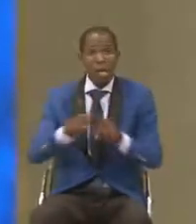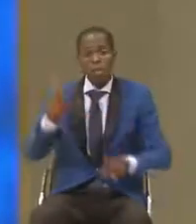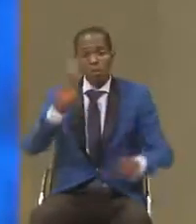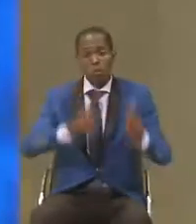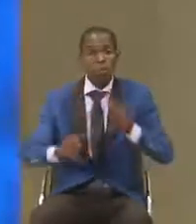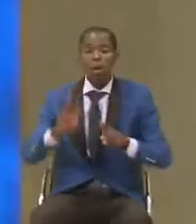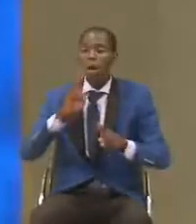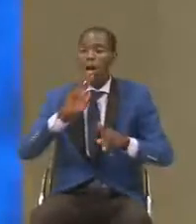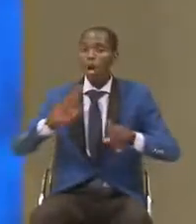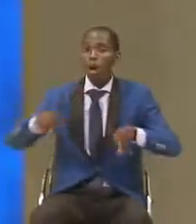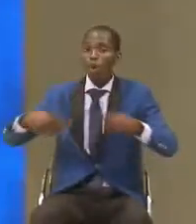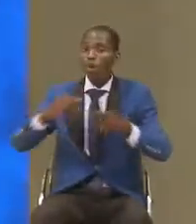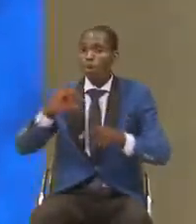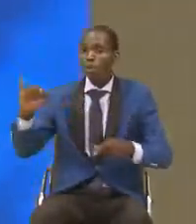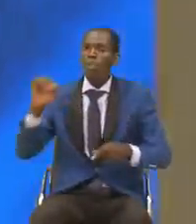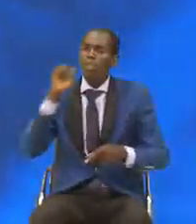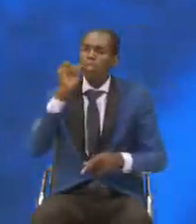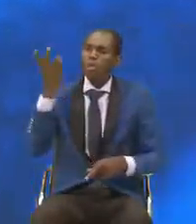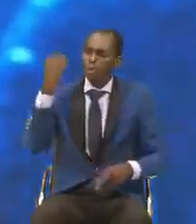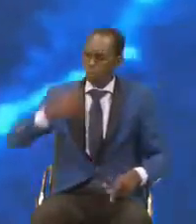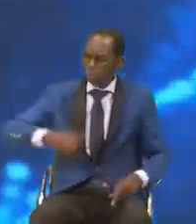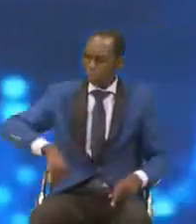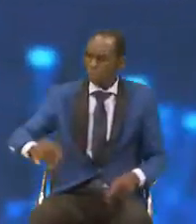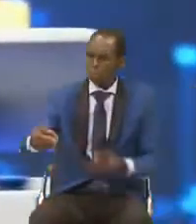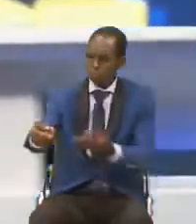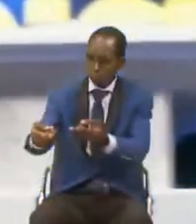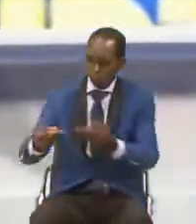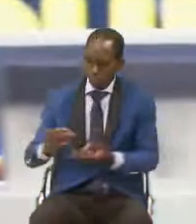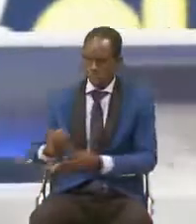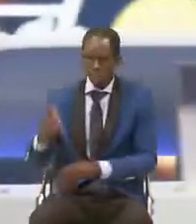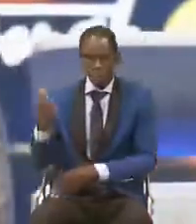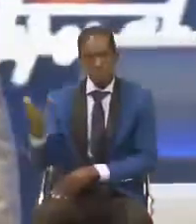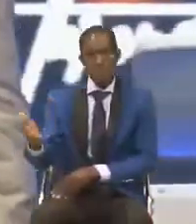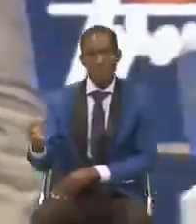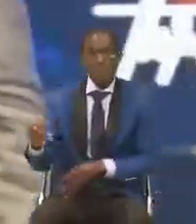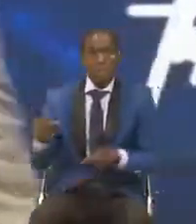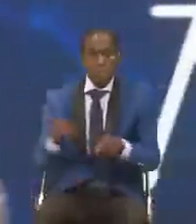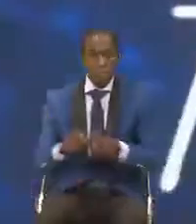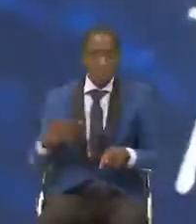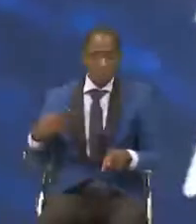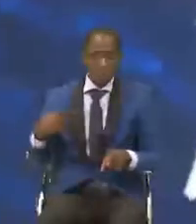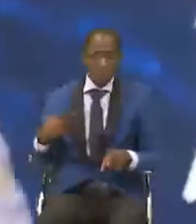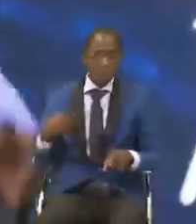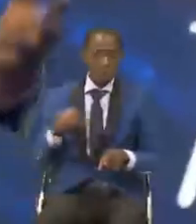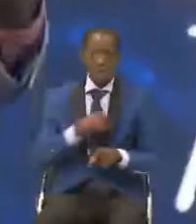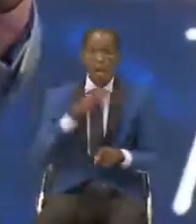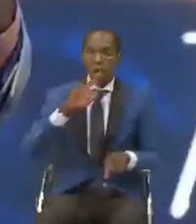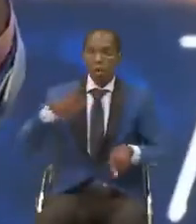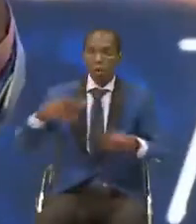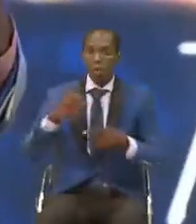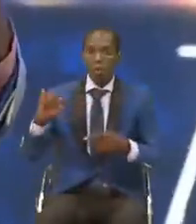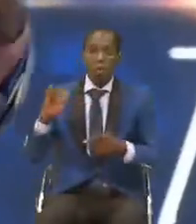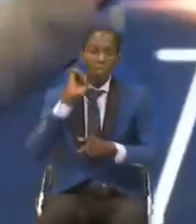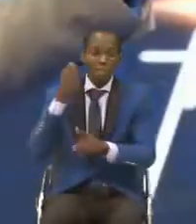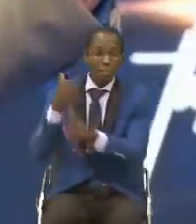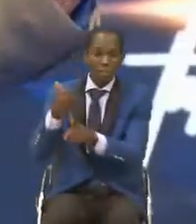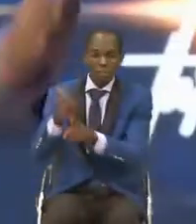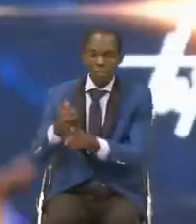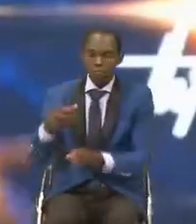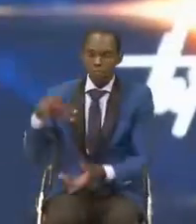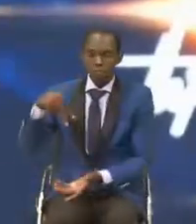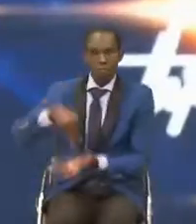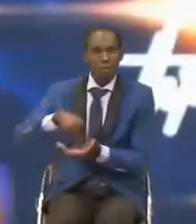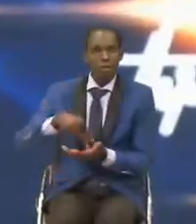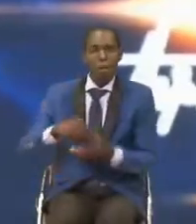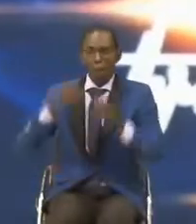the final amen. And while the people were going, she was still there. As we were going by